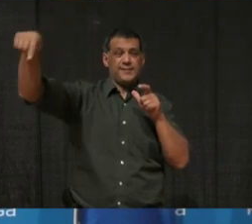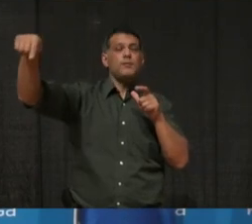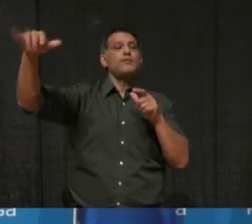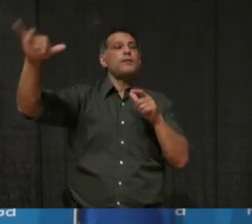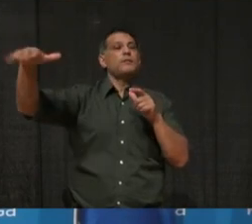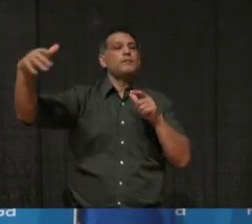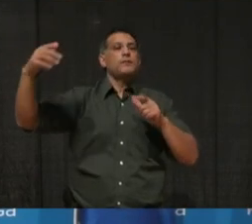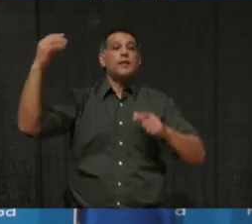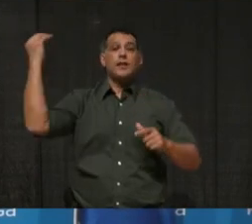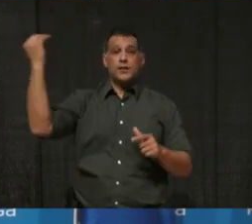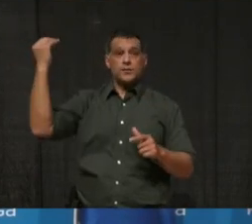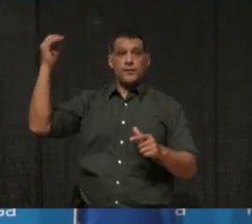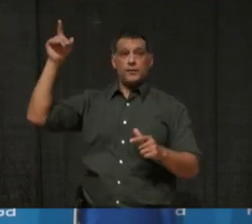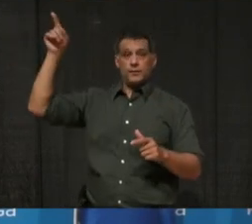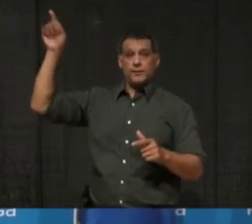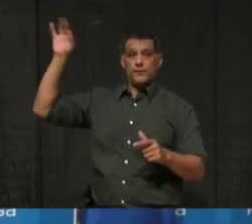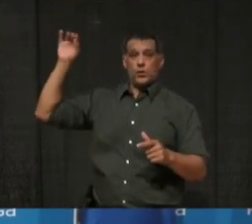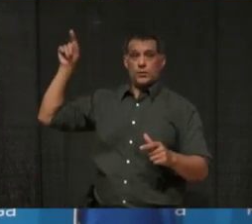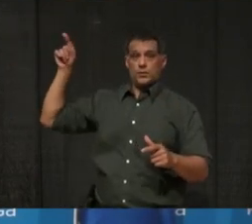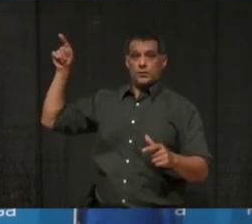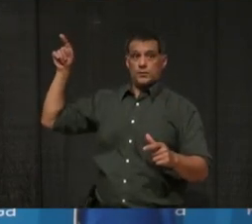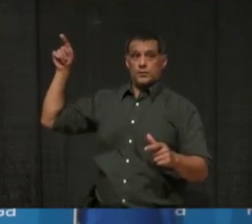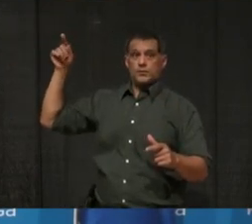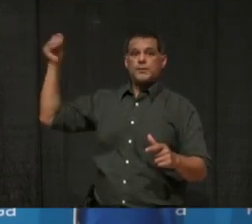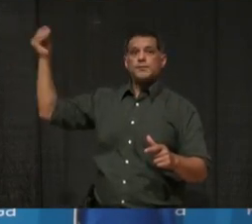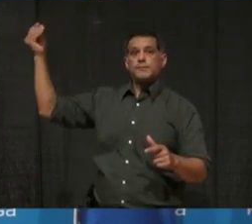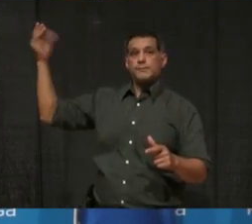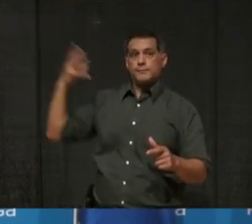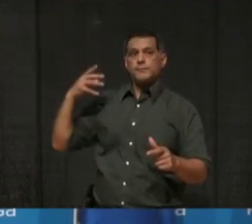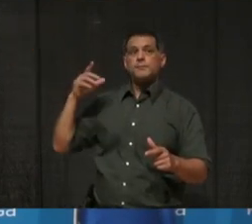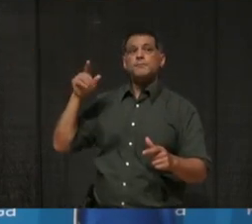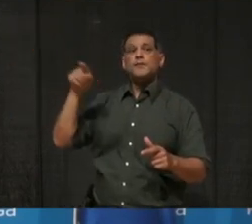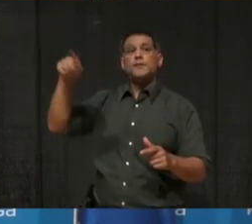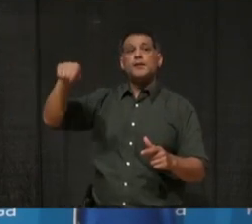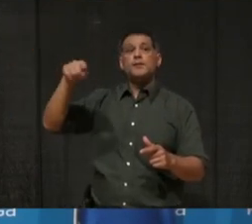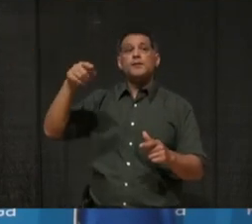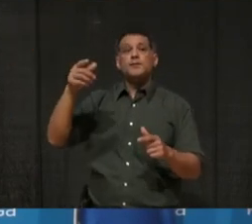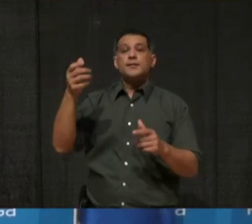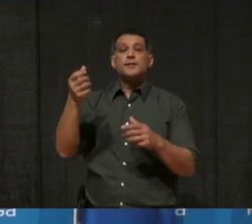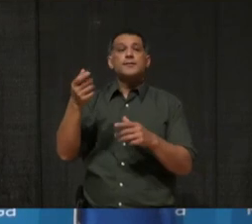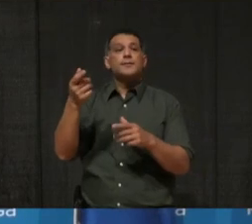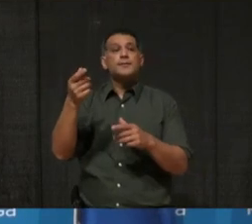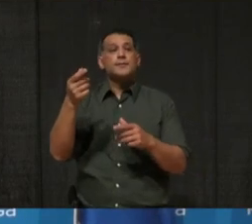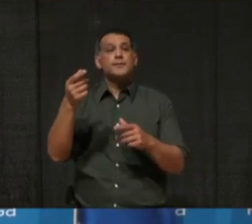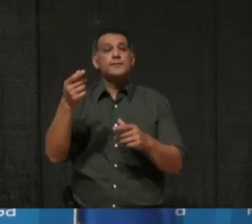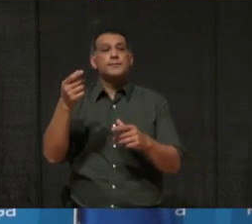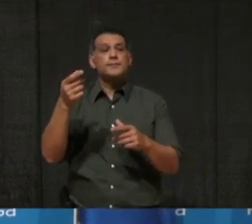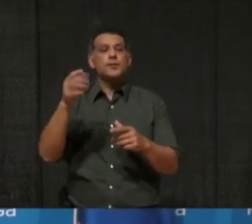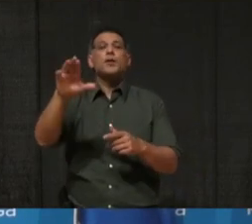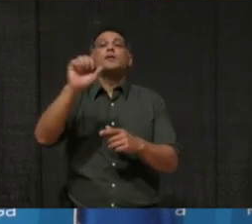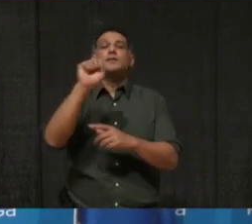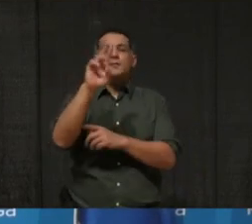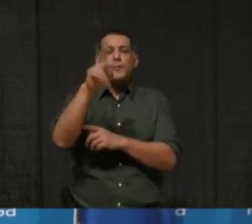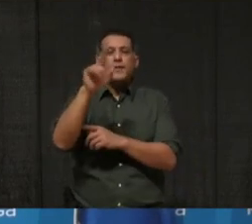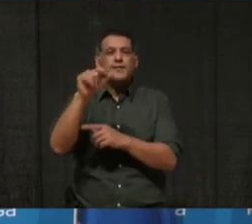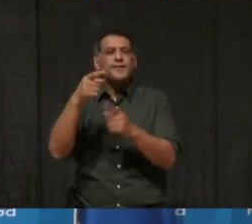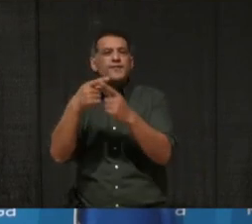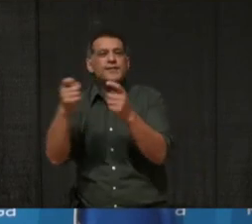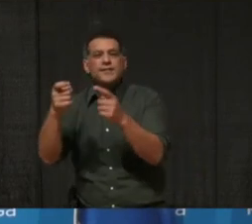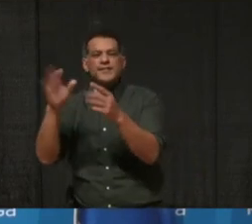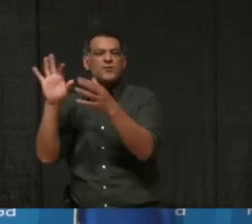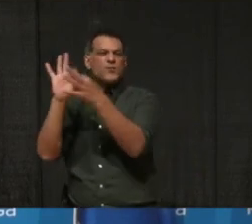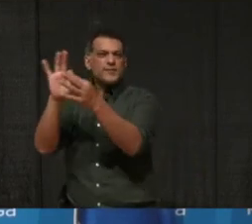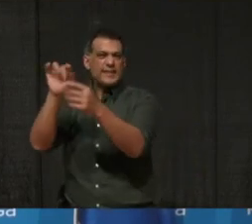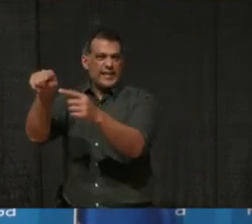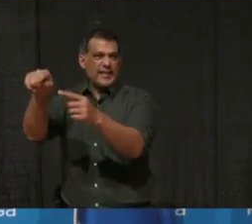there it would cause supply chain issues should we close down the non-essential aisle. And I'm happy to report